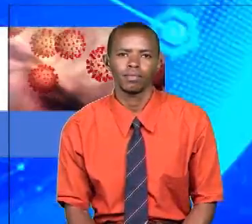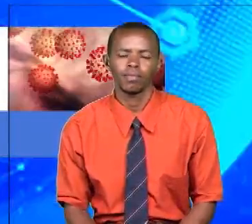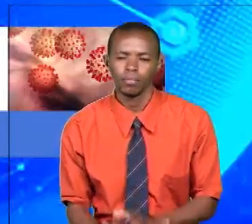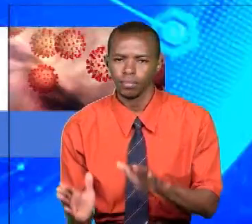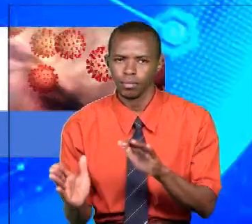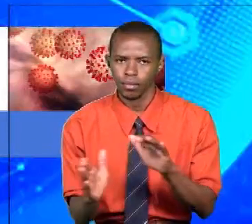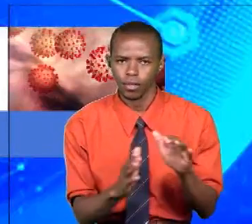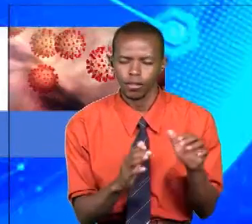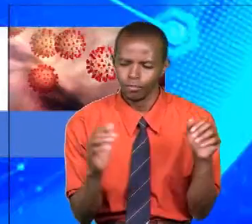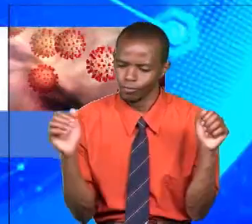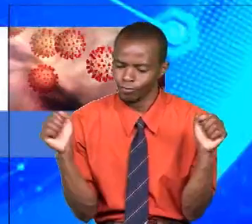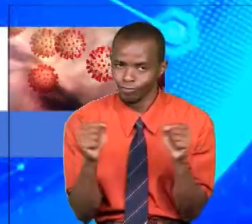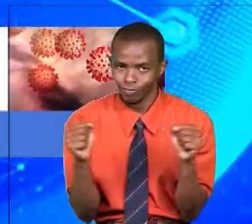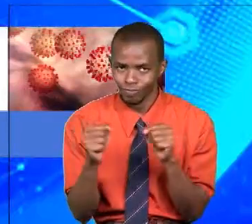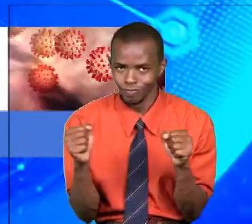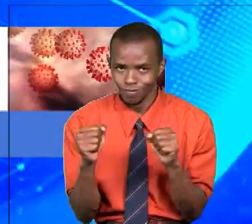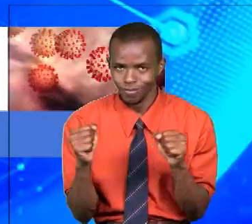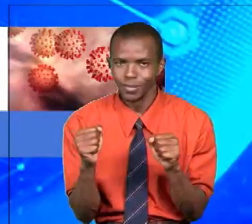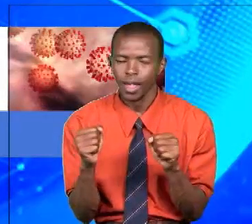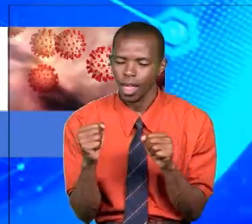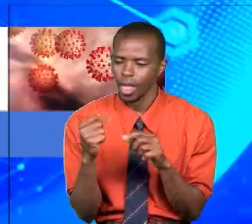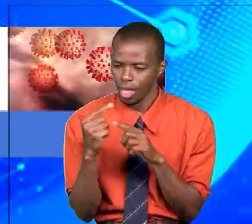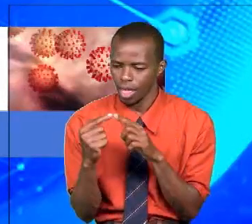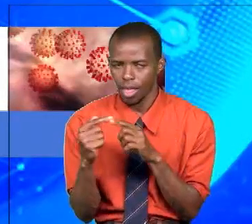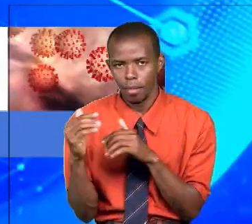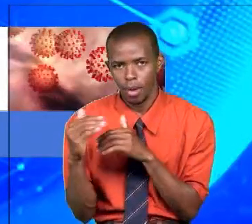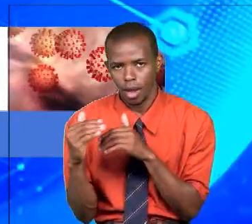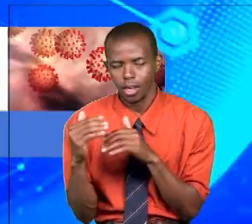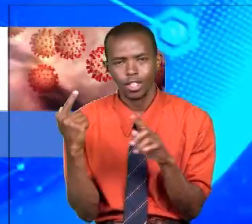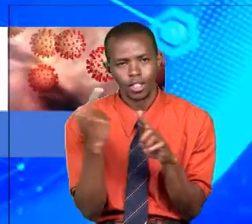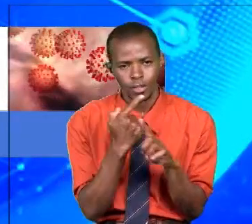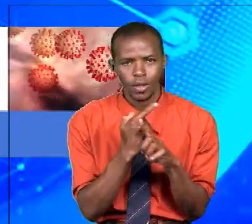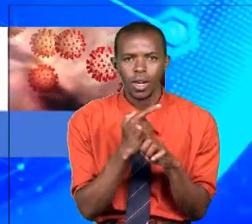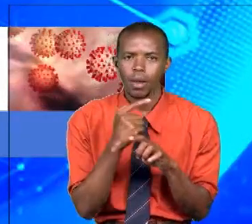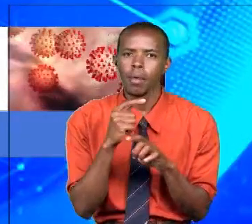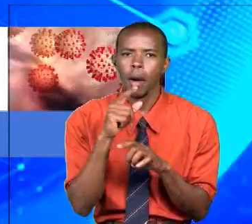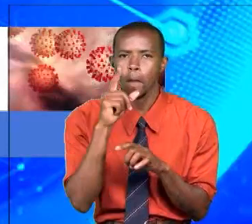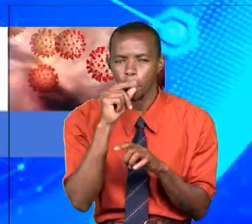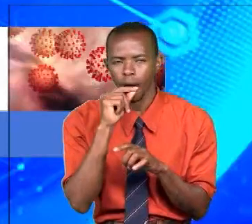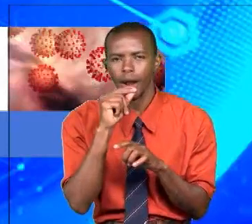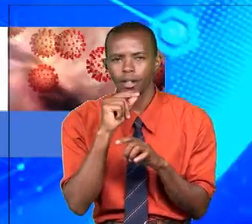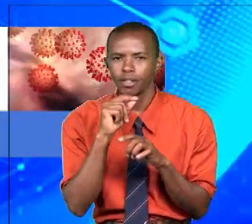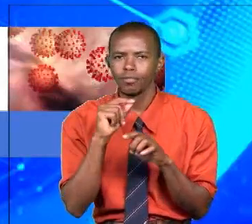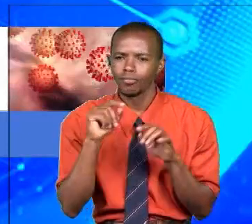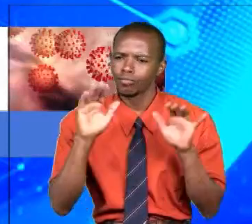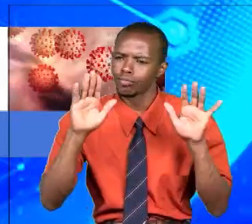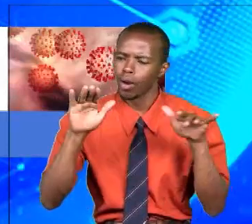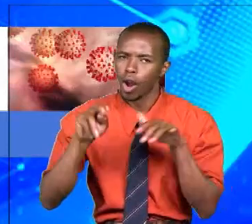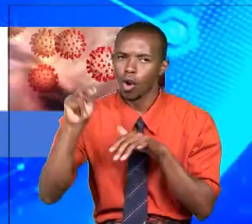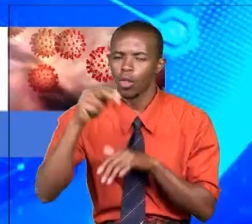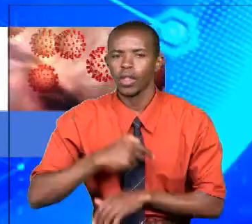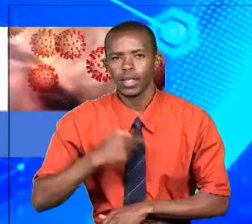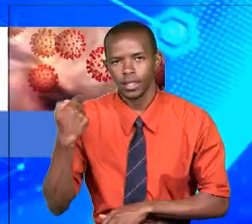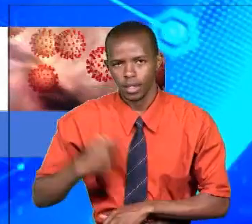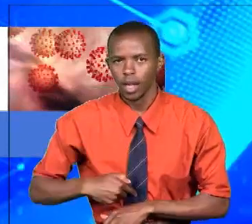After the winter crest, the coldest period of the year is around the corner. Different species of migratory birds have flown to the northwest China Autonomous